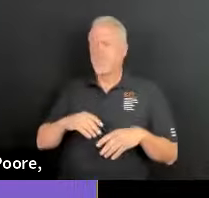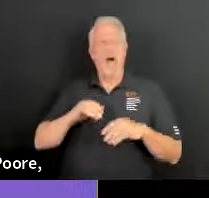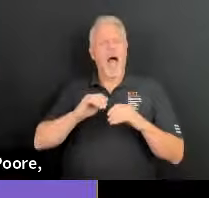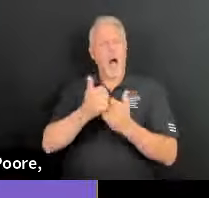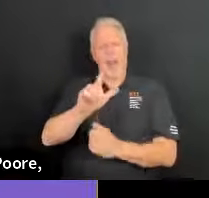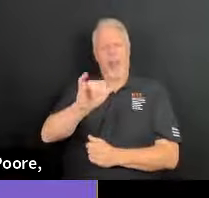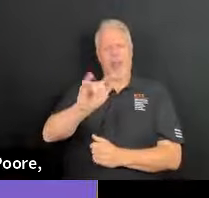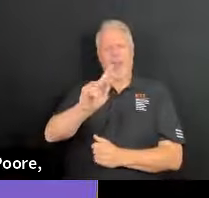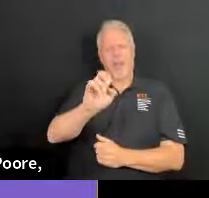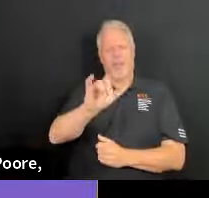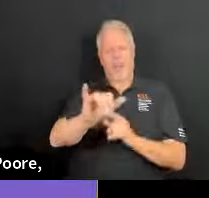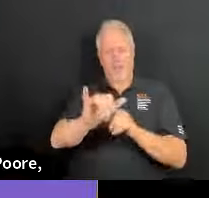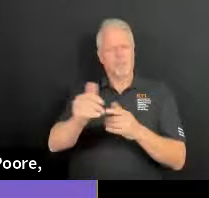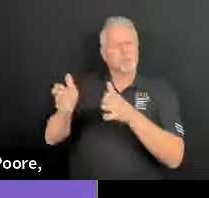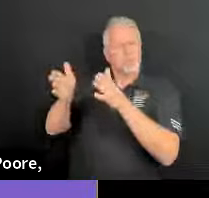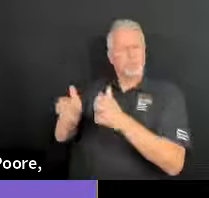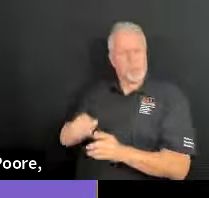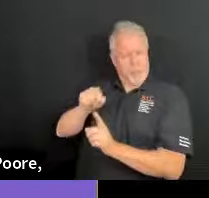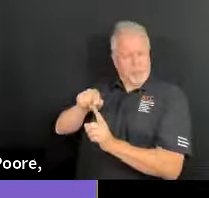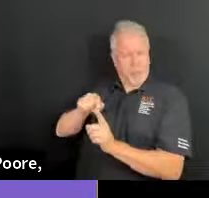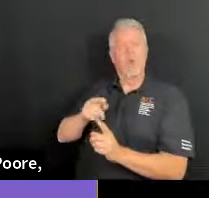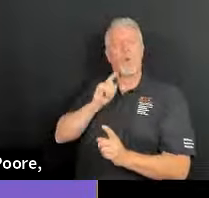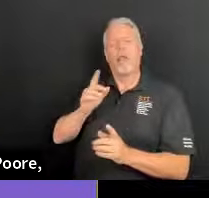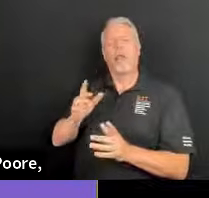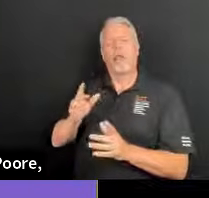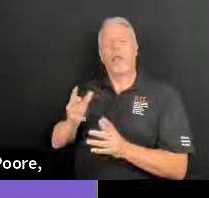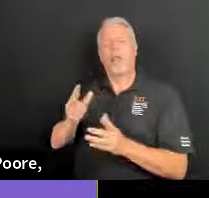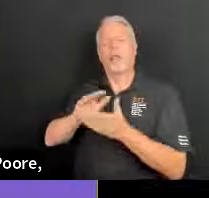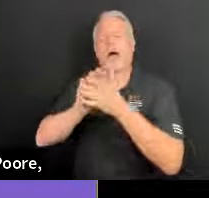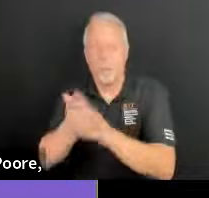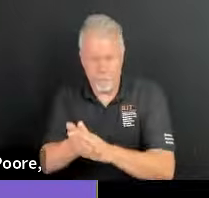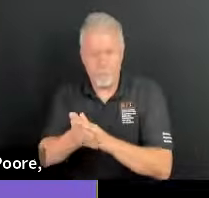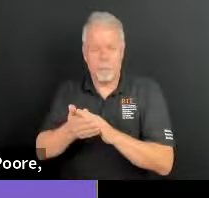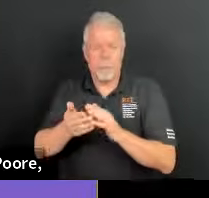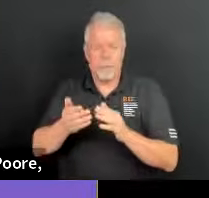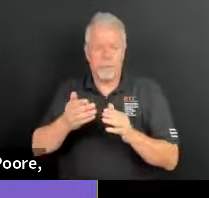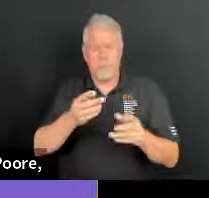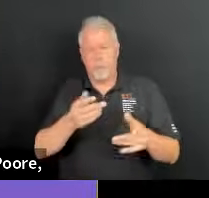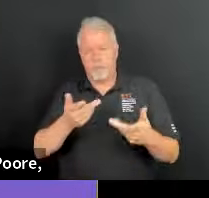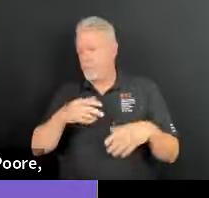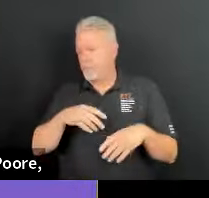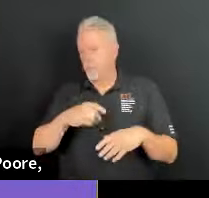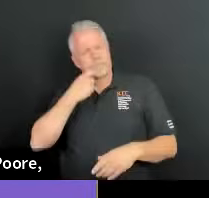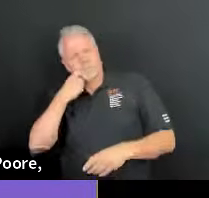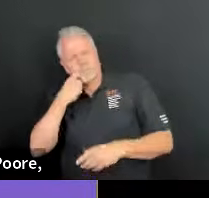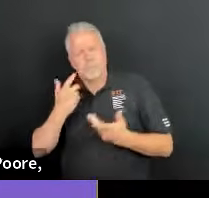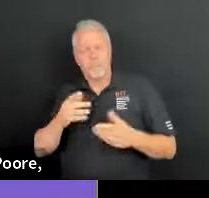slide. This one discusses how likely a person is to become